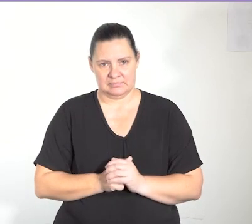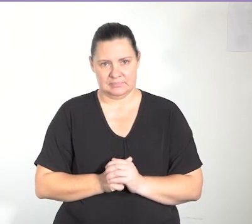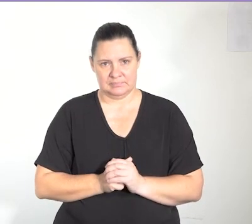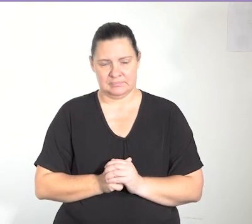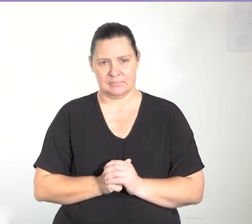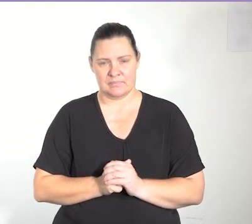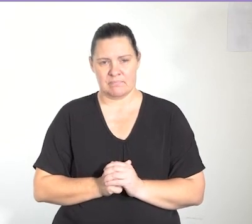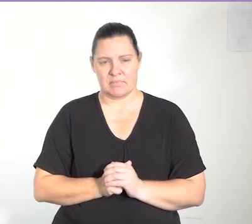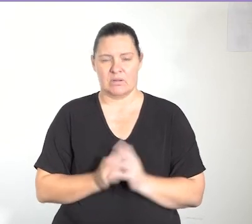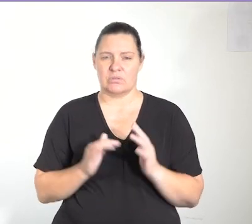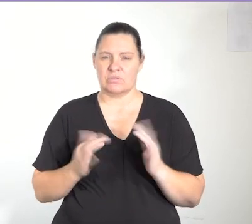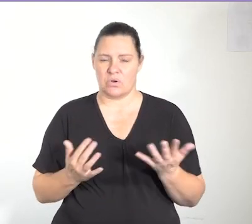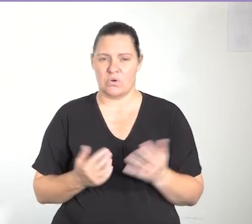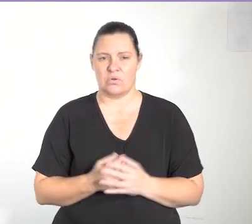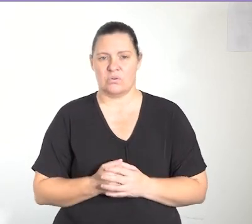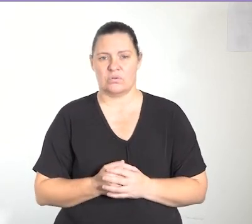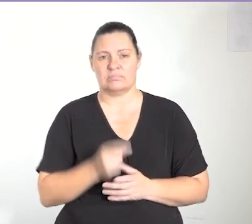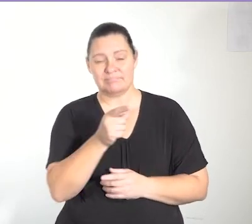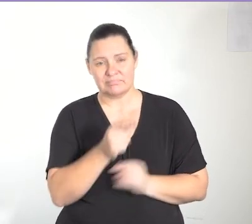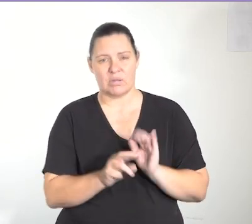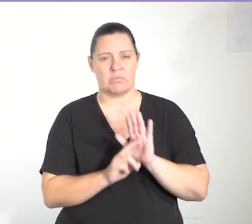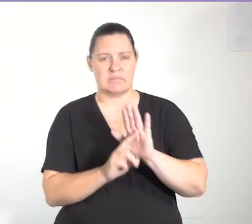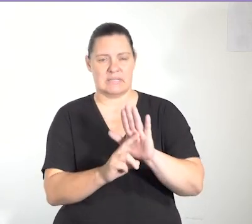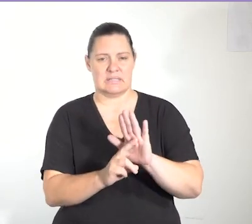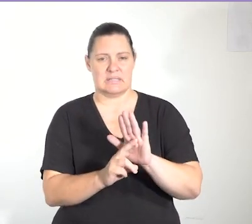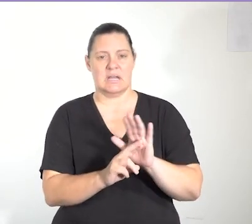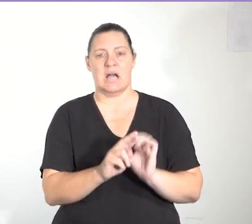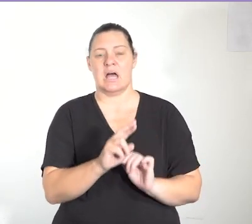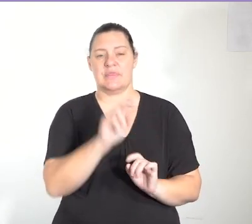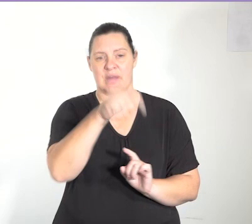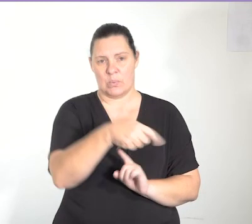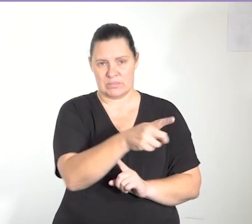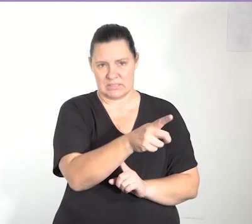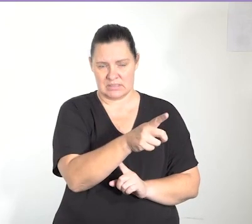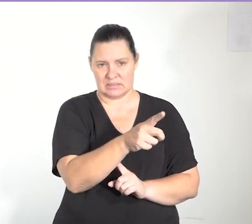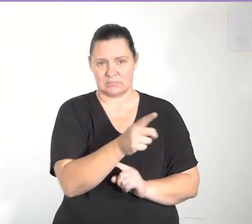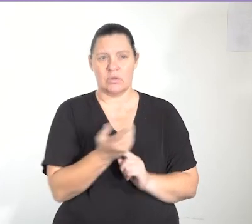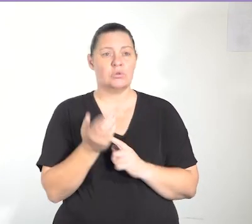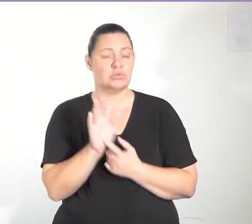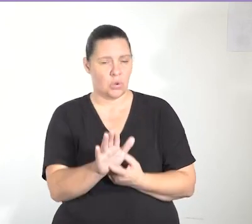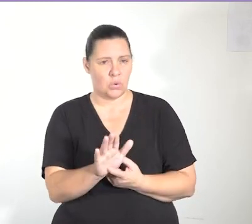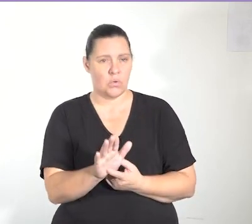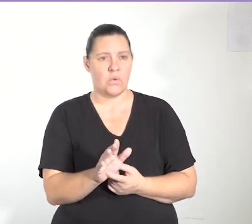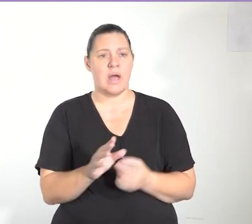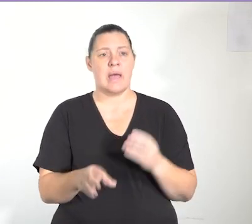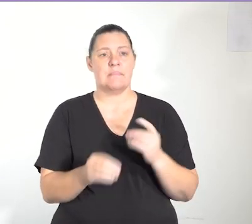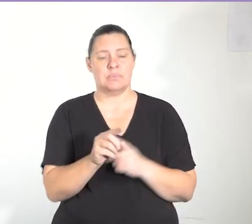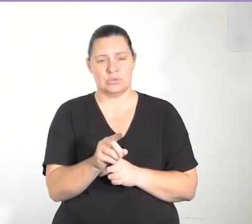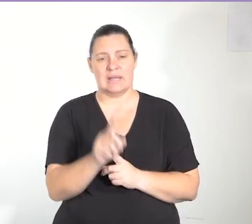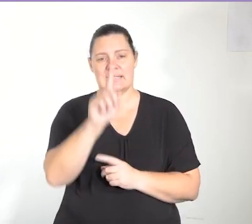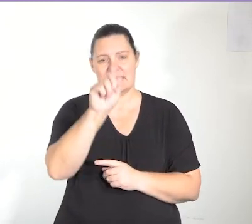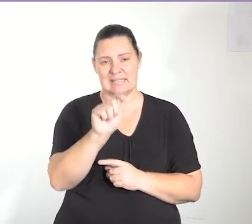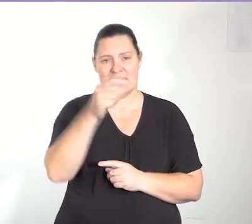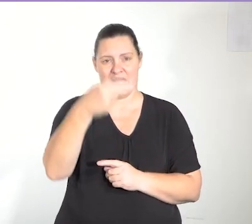2,746. So the 2 there represents the thousands. And to show that it represents the thousands, we're just going to put